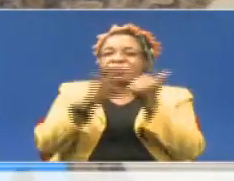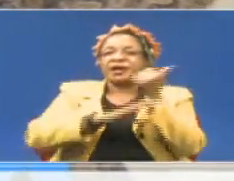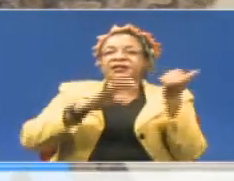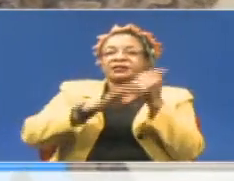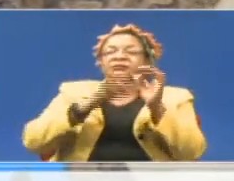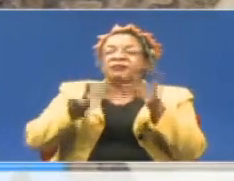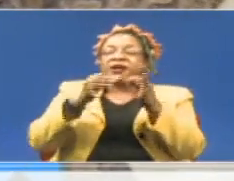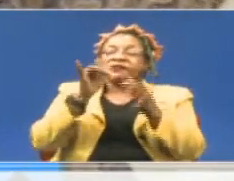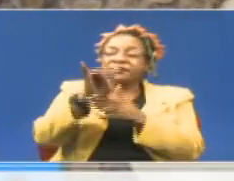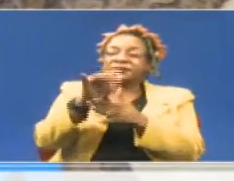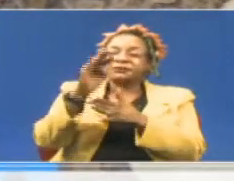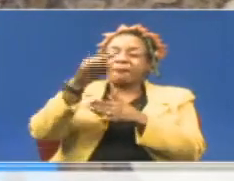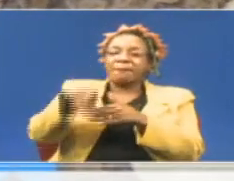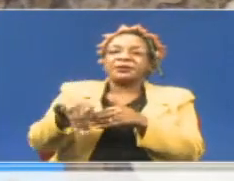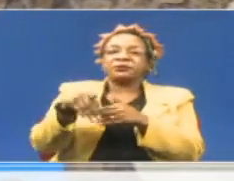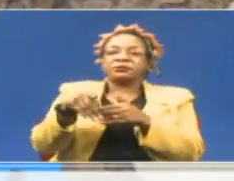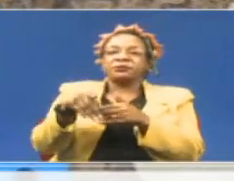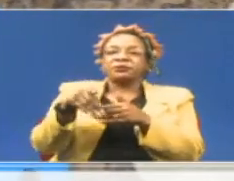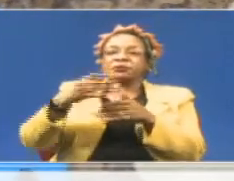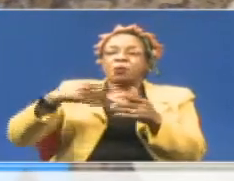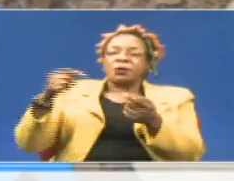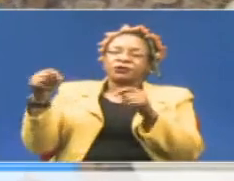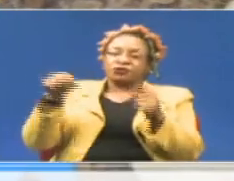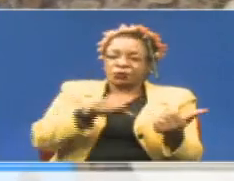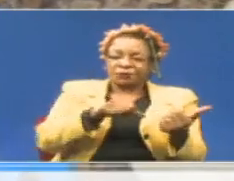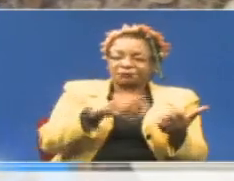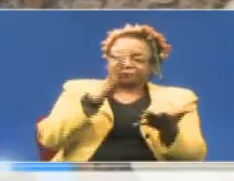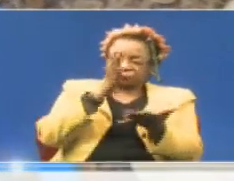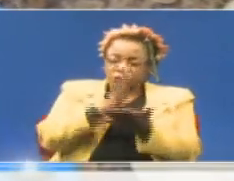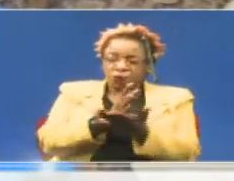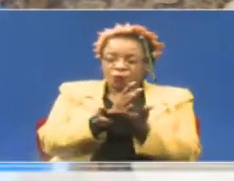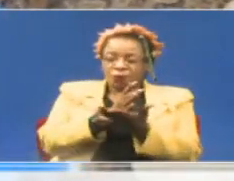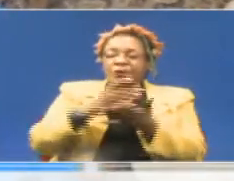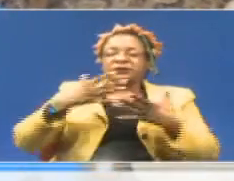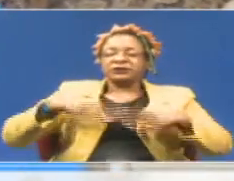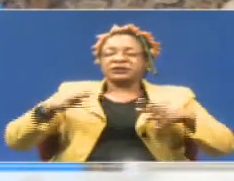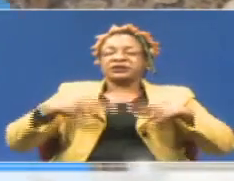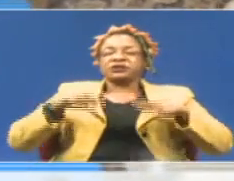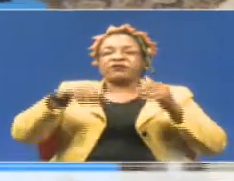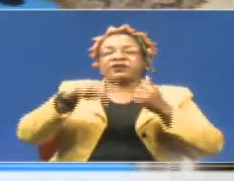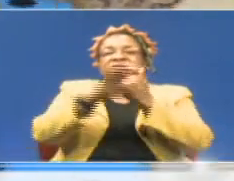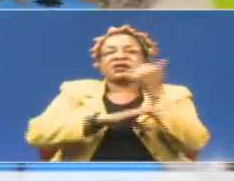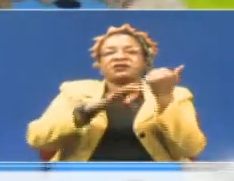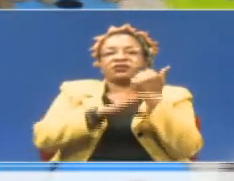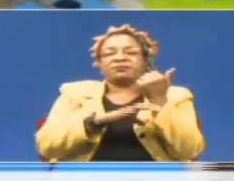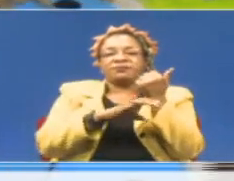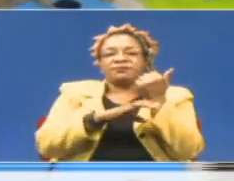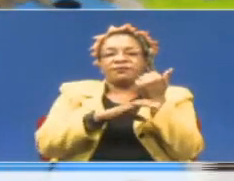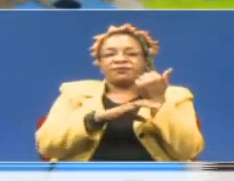that MP is going to shut down the bill, that's the true citizen of this country.